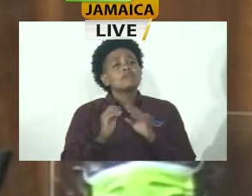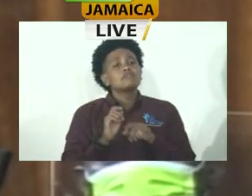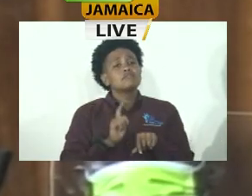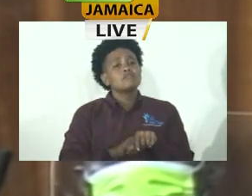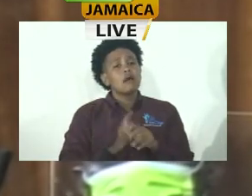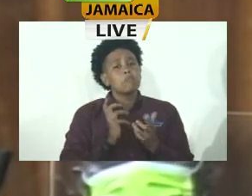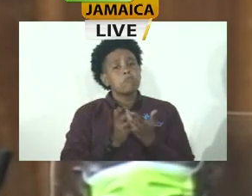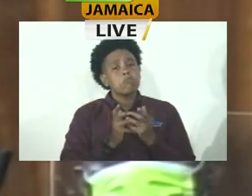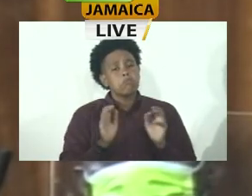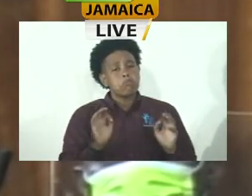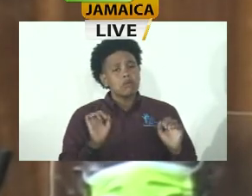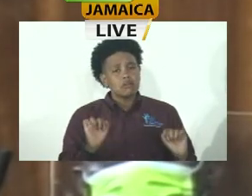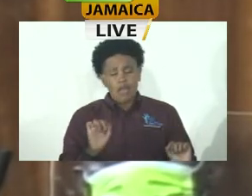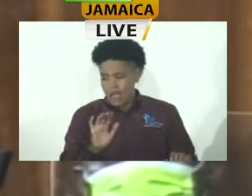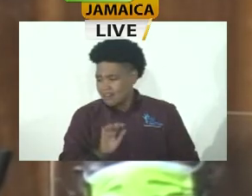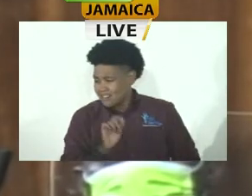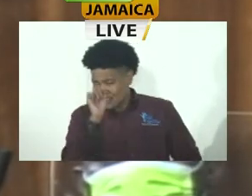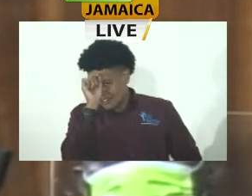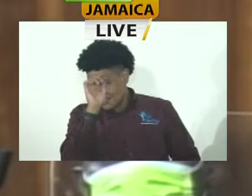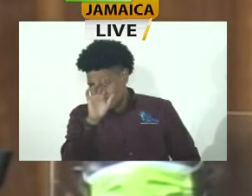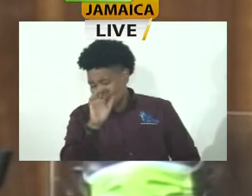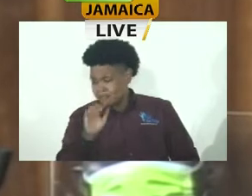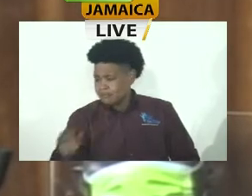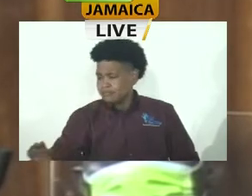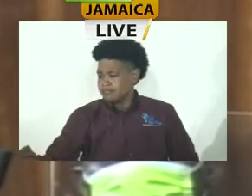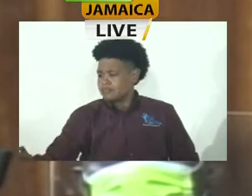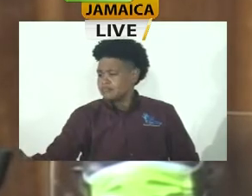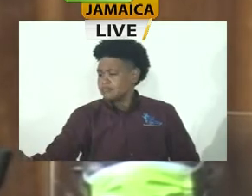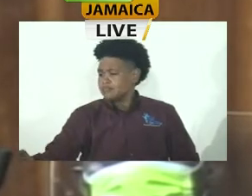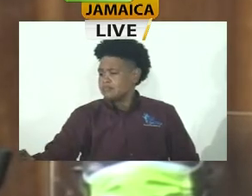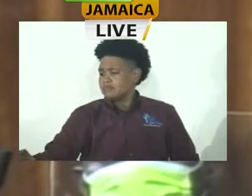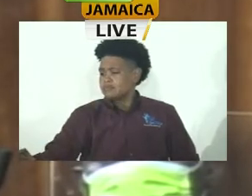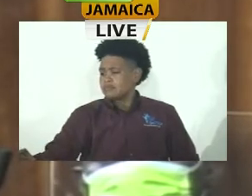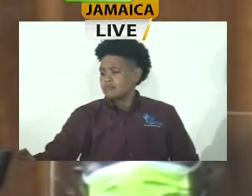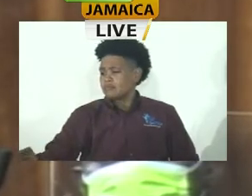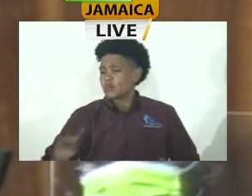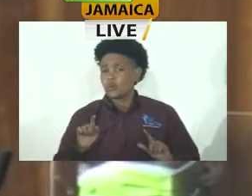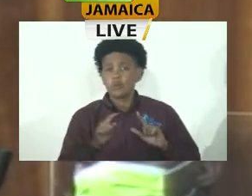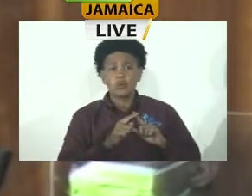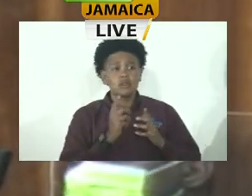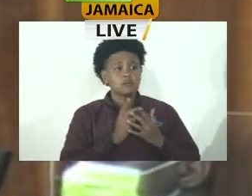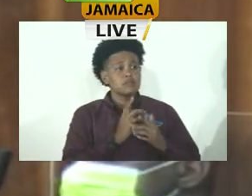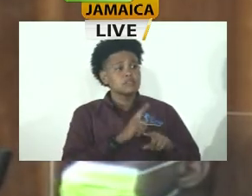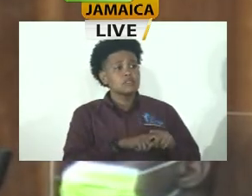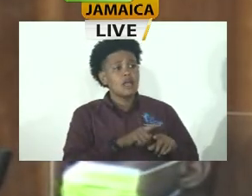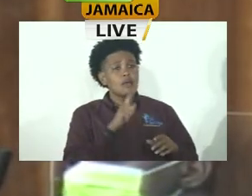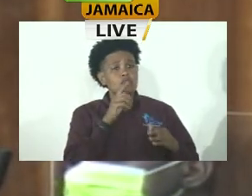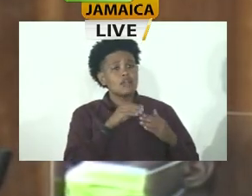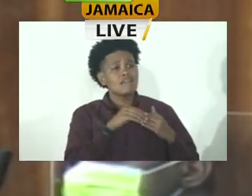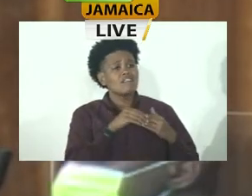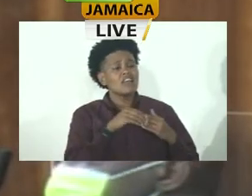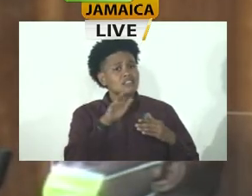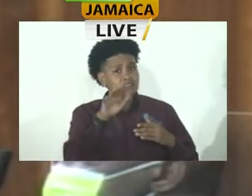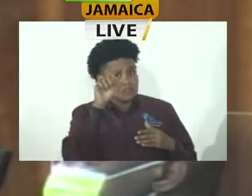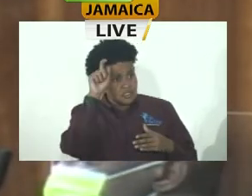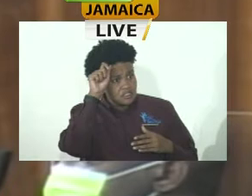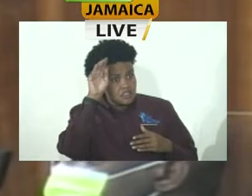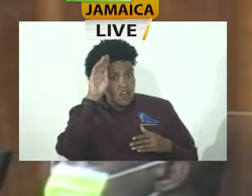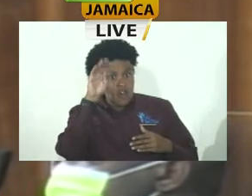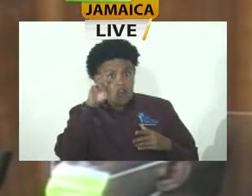manner again madam speaker when sentences are lenient are out of the